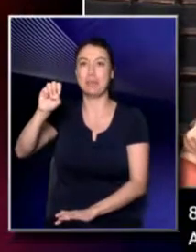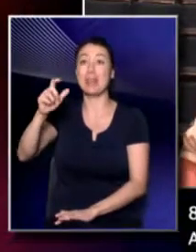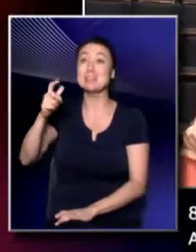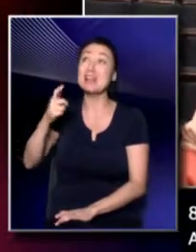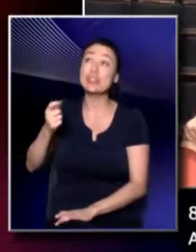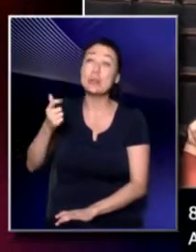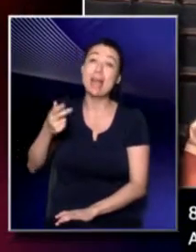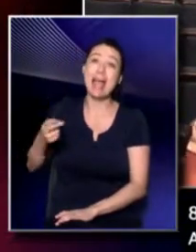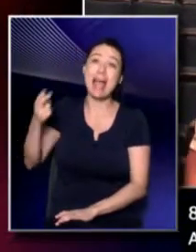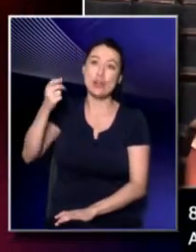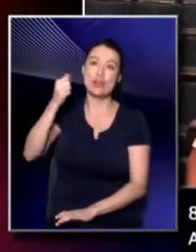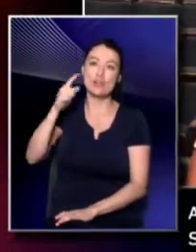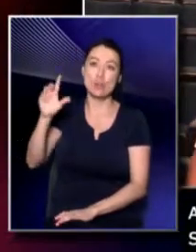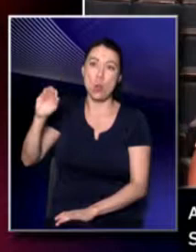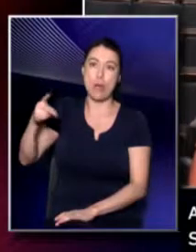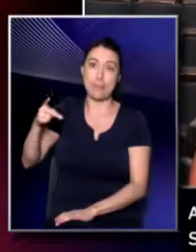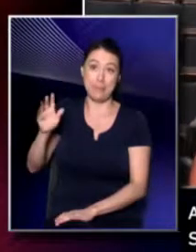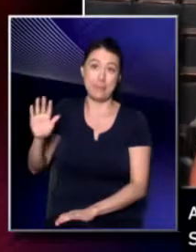higher.